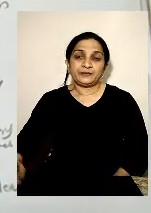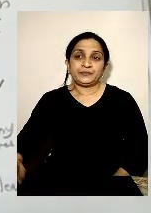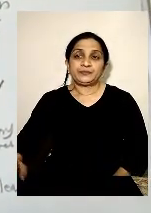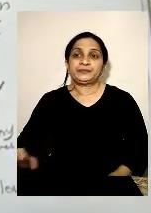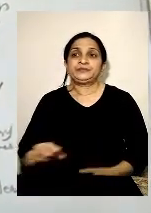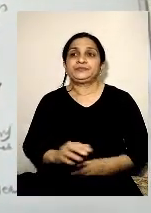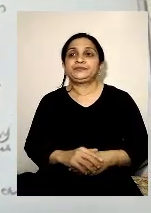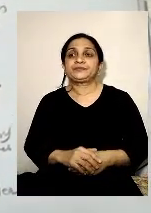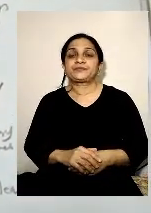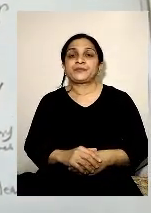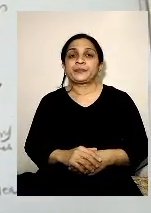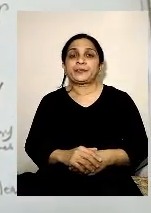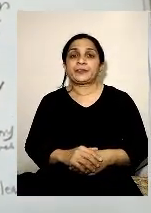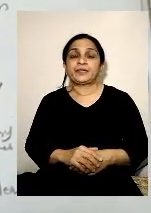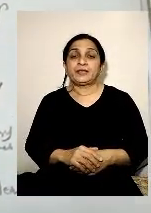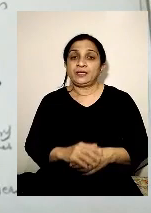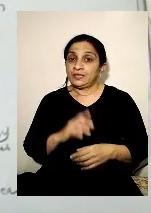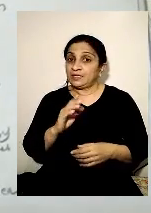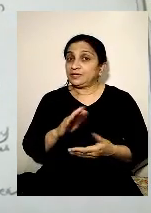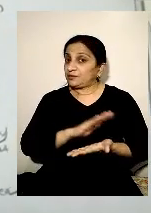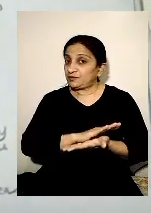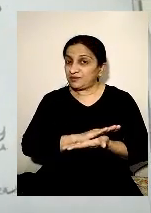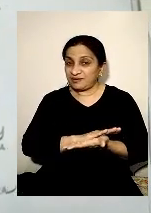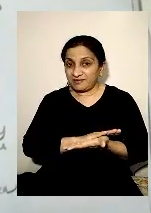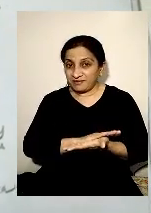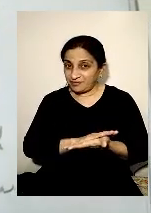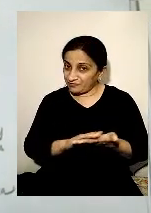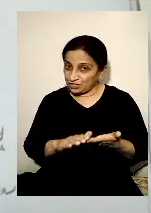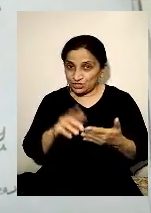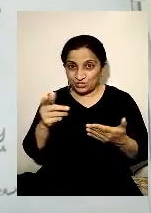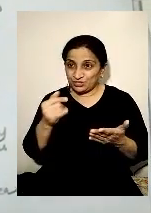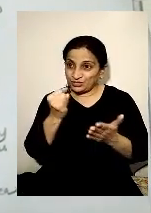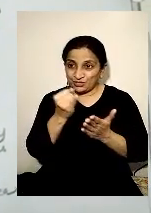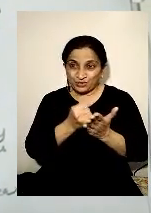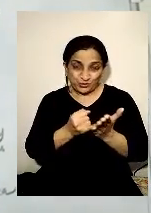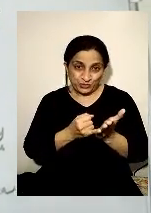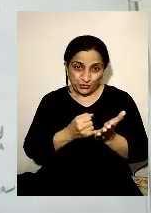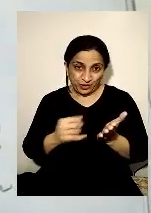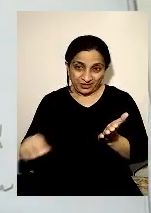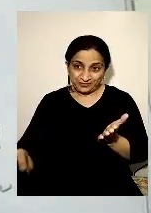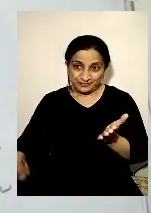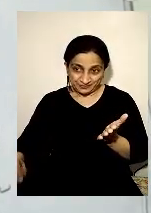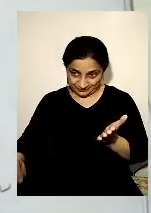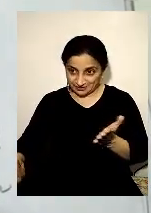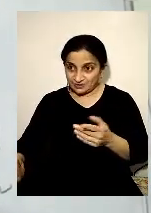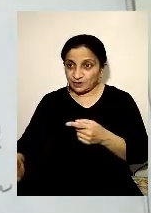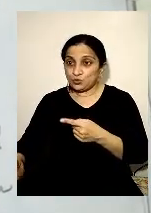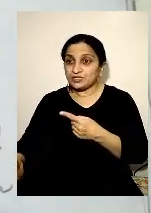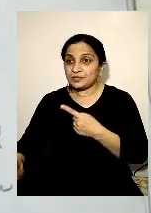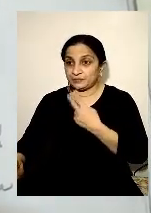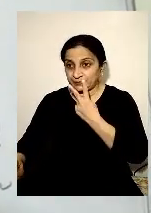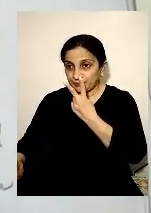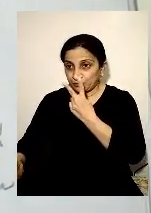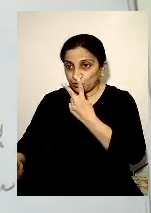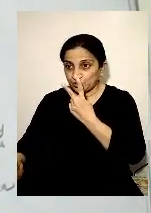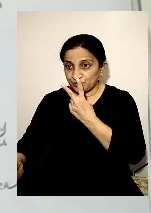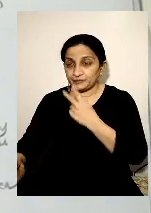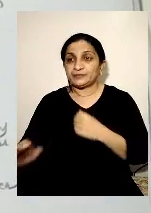the auditory canal the middle ear cochlea